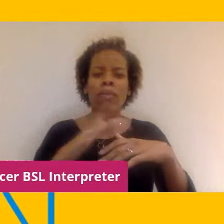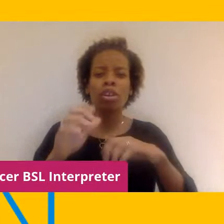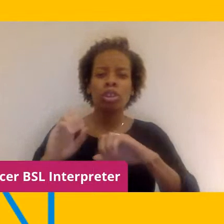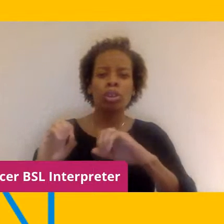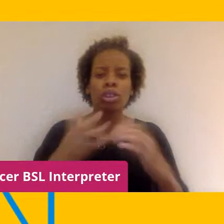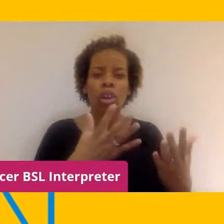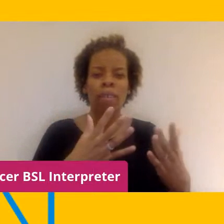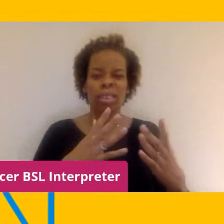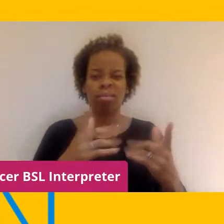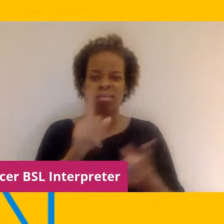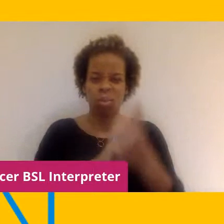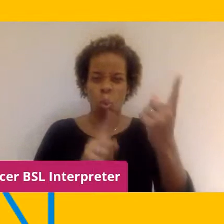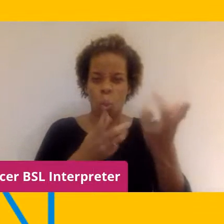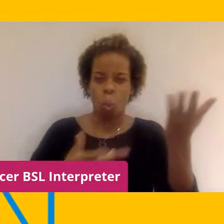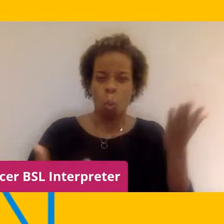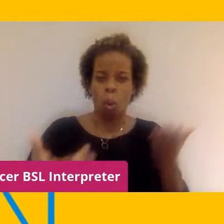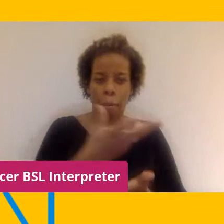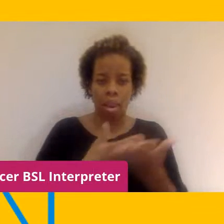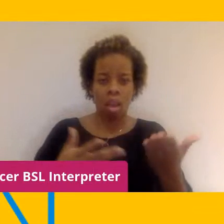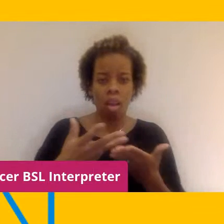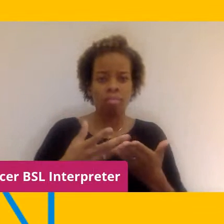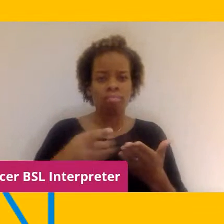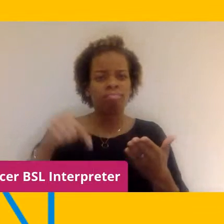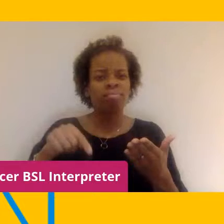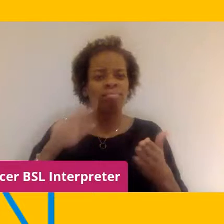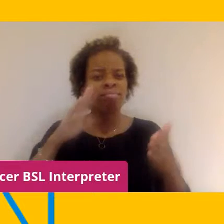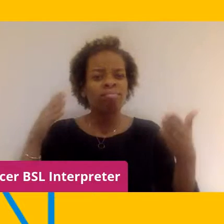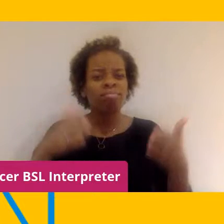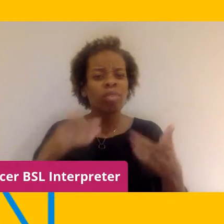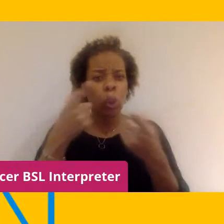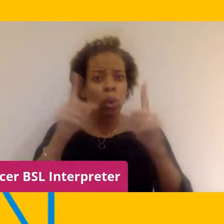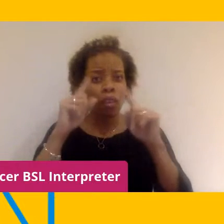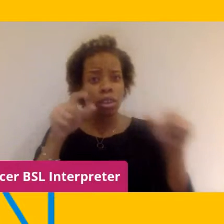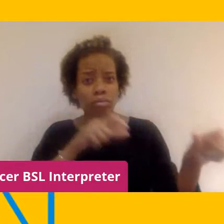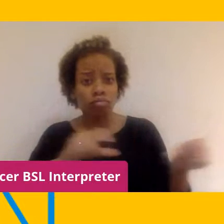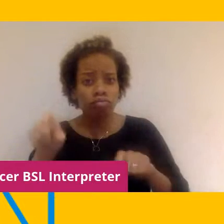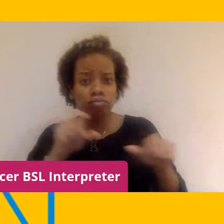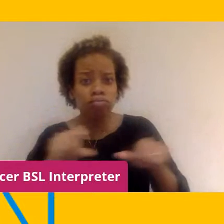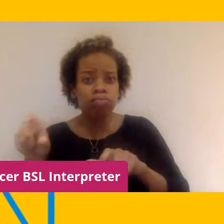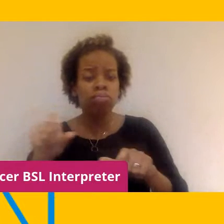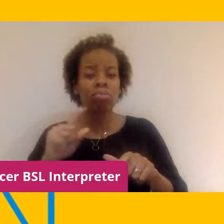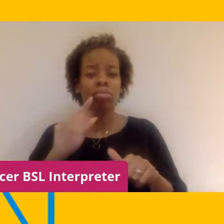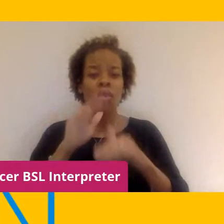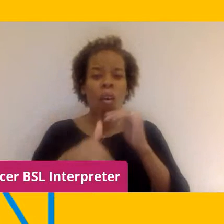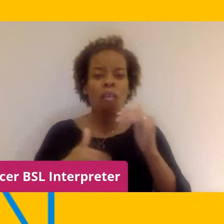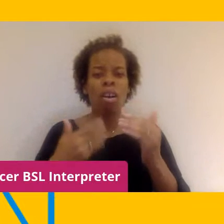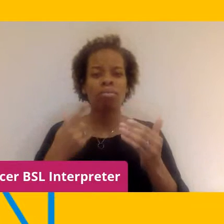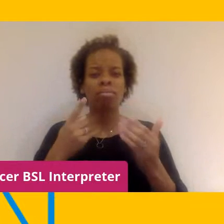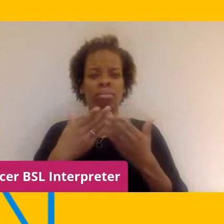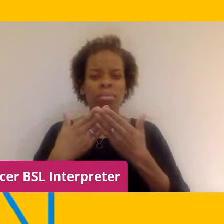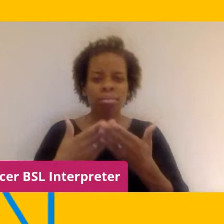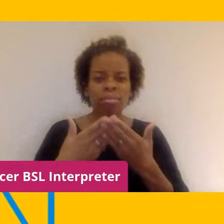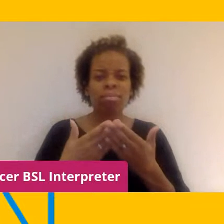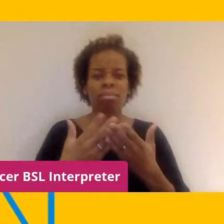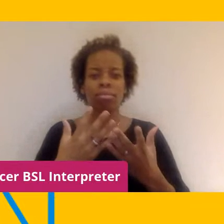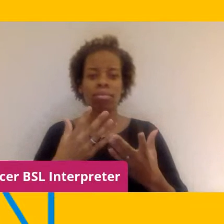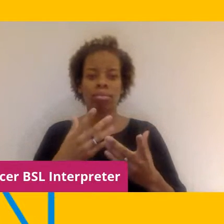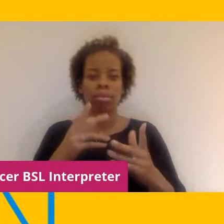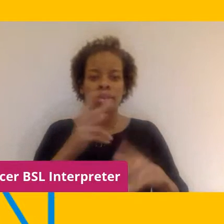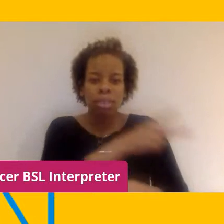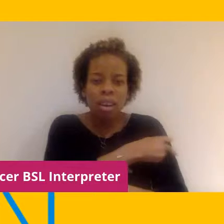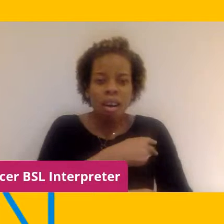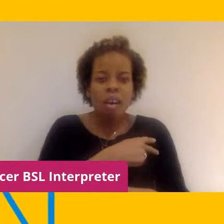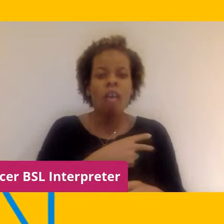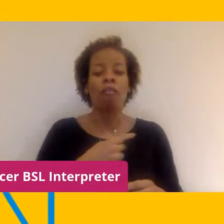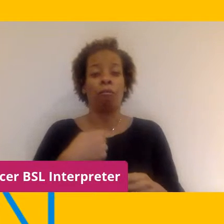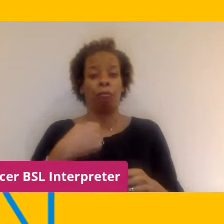the Universities Running, Supporting Academic Related and Professional Services Staff. My name's